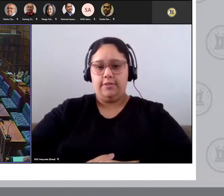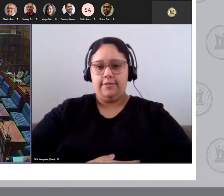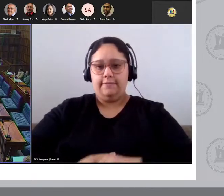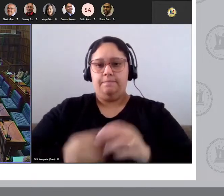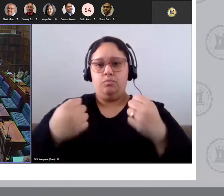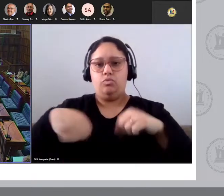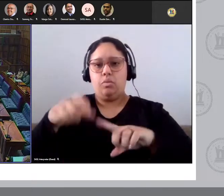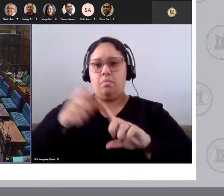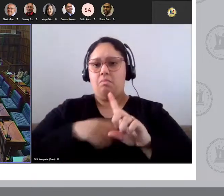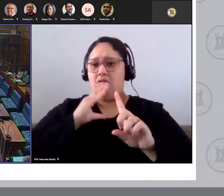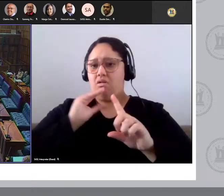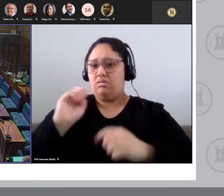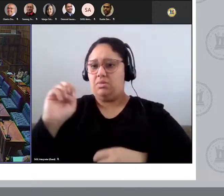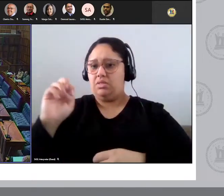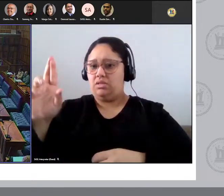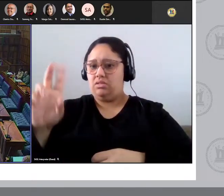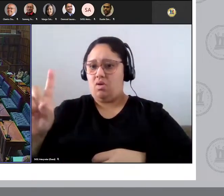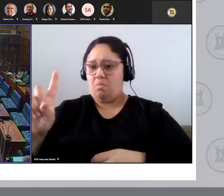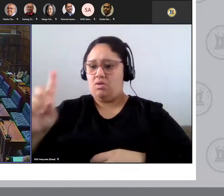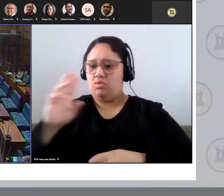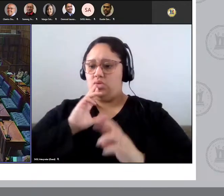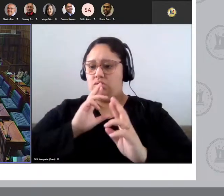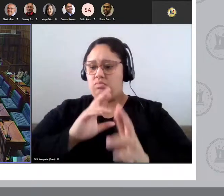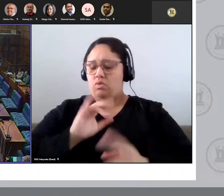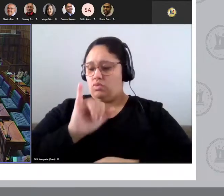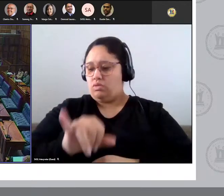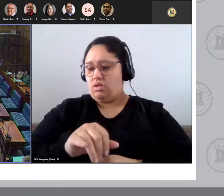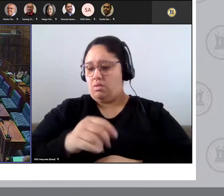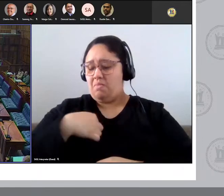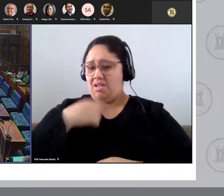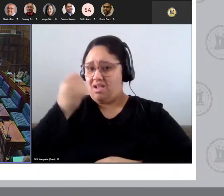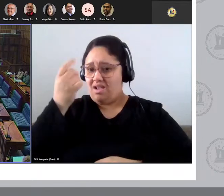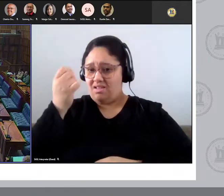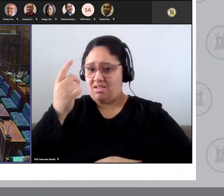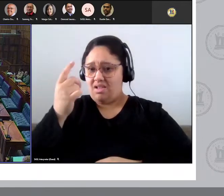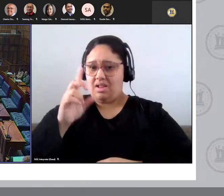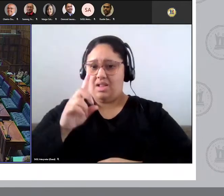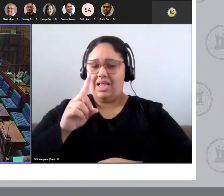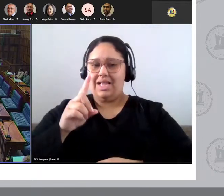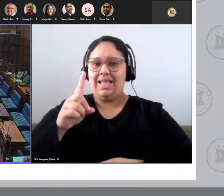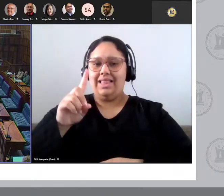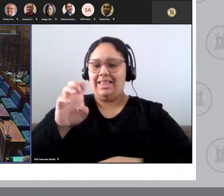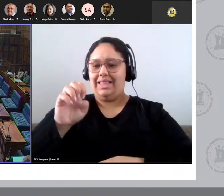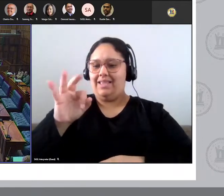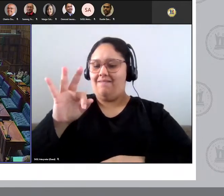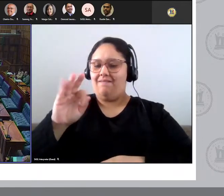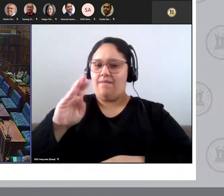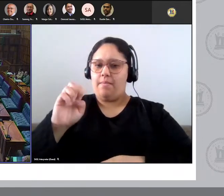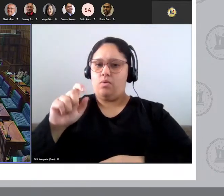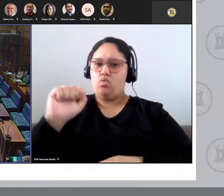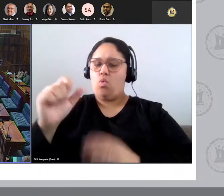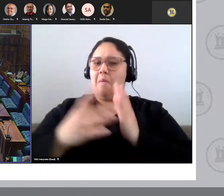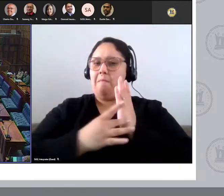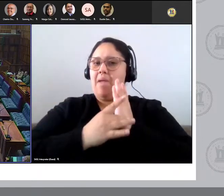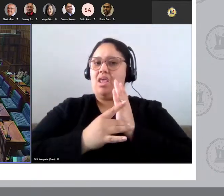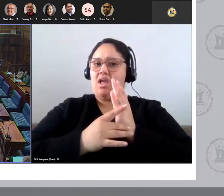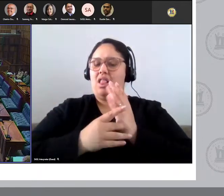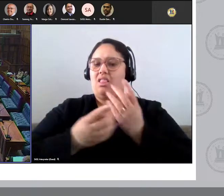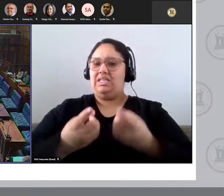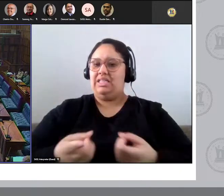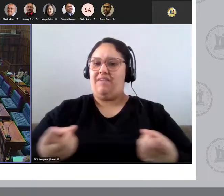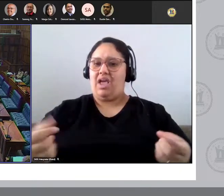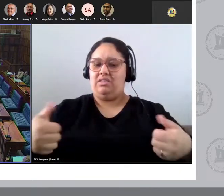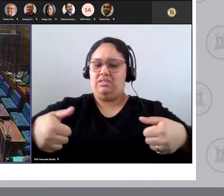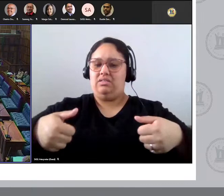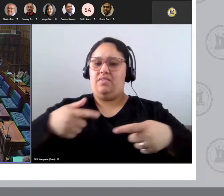Chairperson, I'm going to ask Mr. Dolman just to assist with the response. My understanding that the defibrillator is a medical device